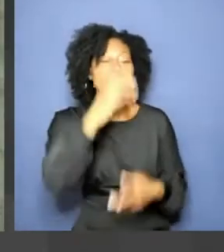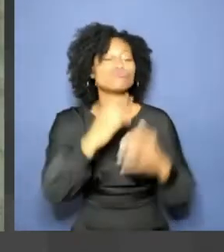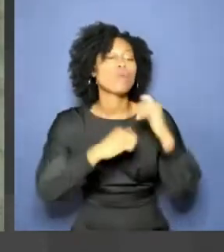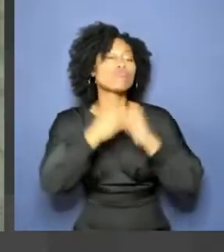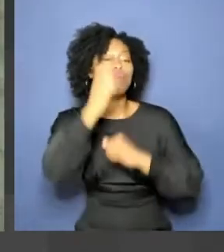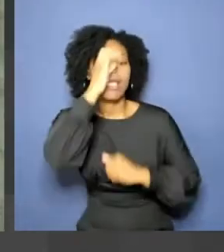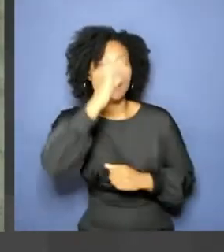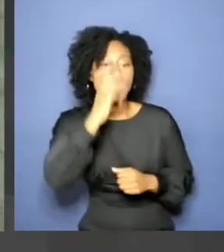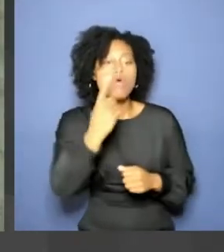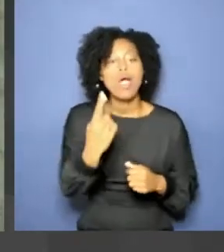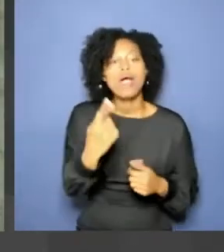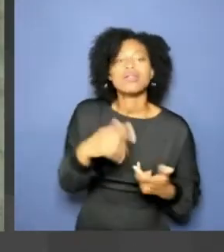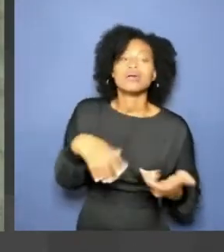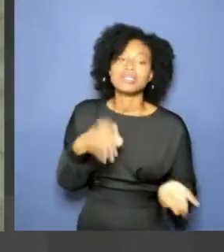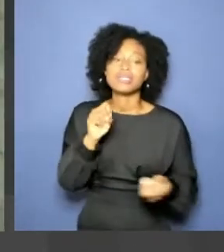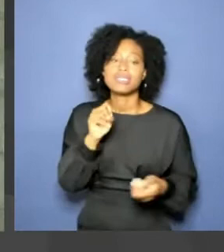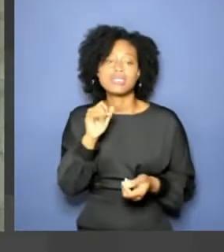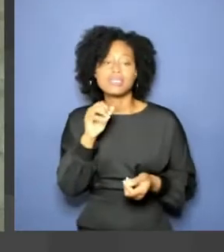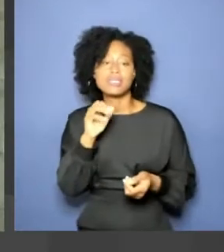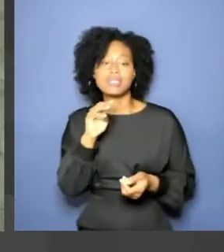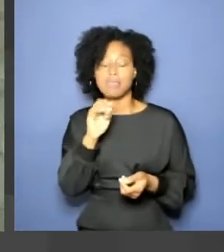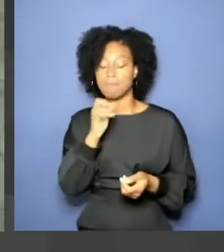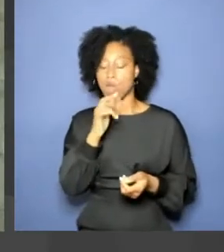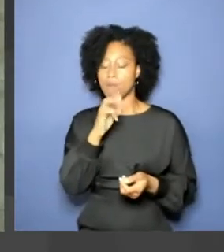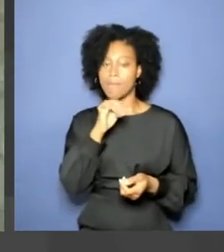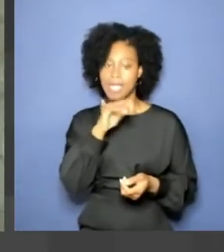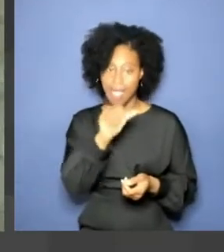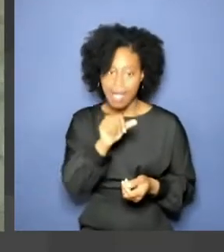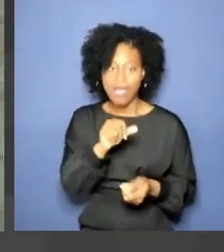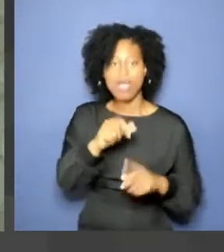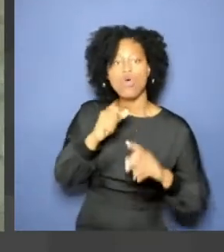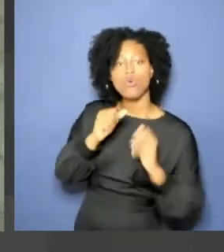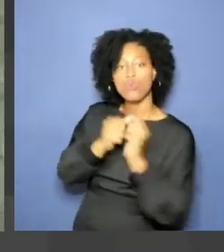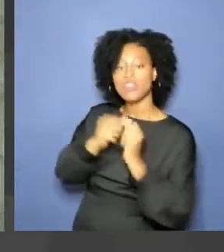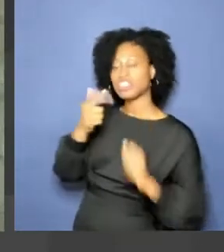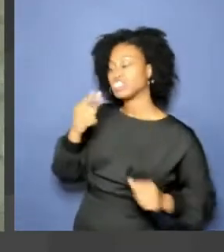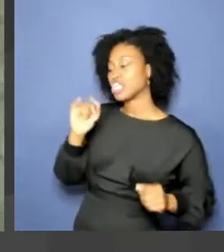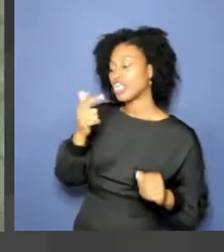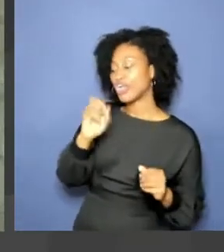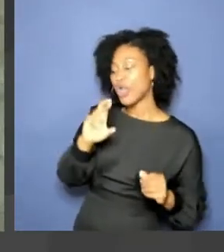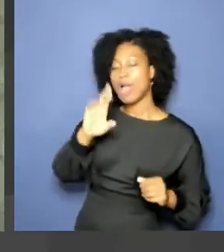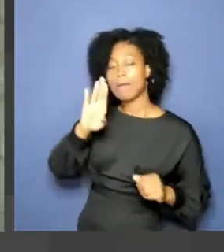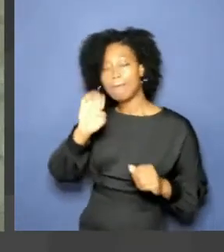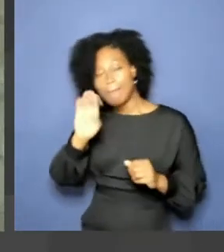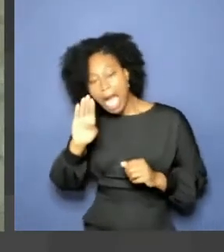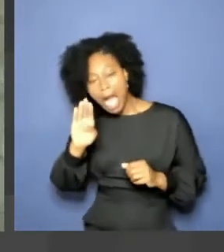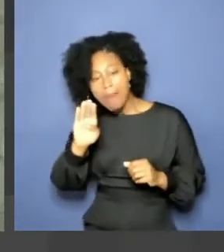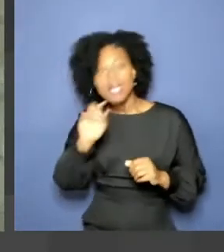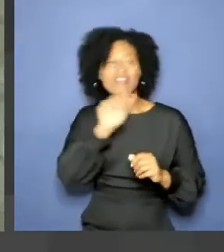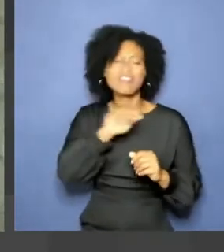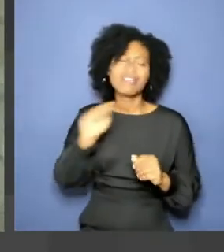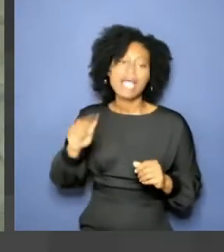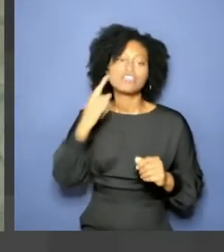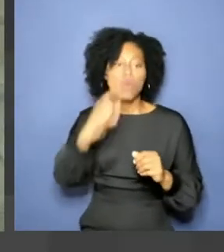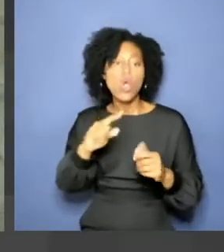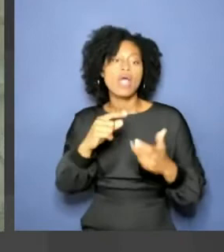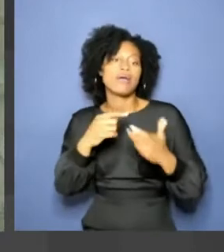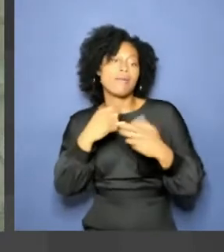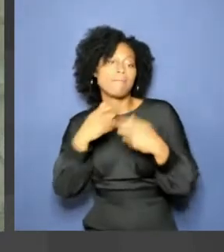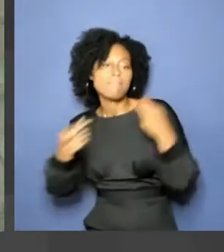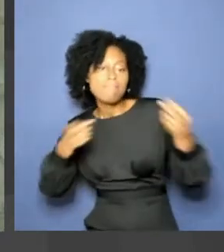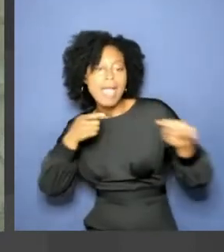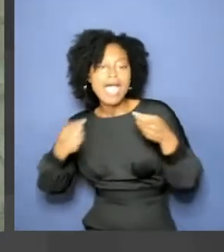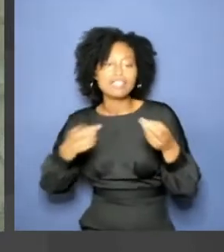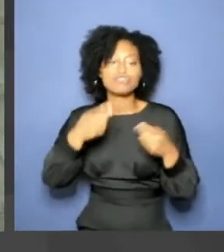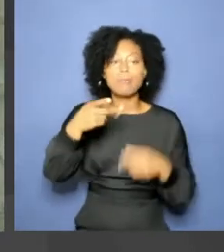this world that you can manage your city, create plots for commercial, residential, balance your economy. And every single time you place one of